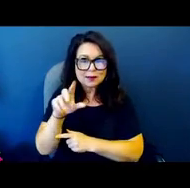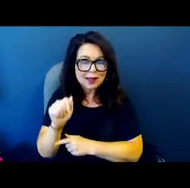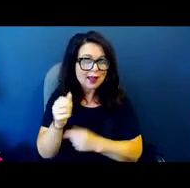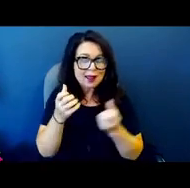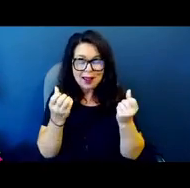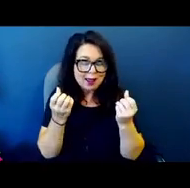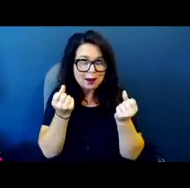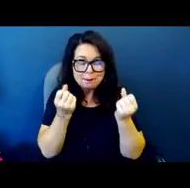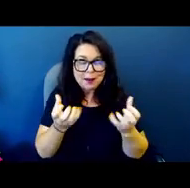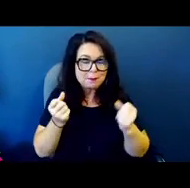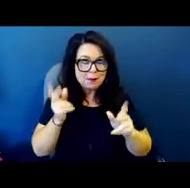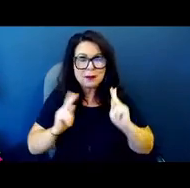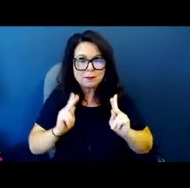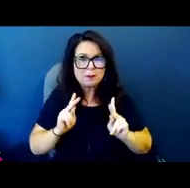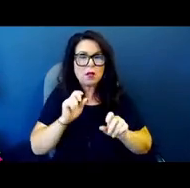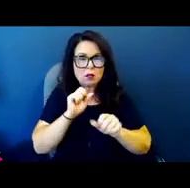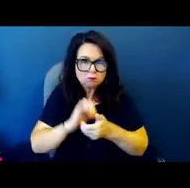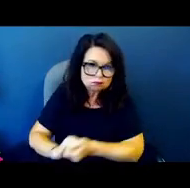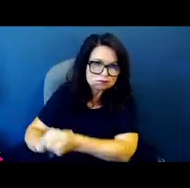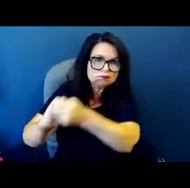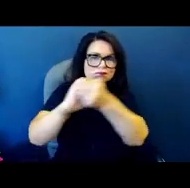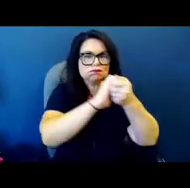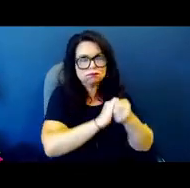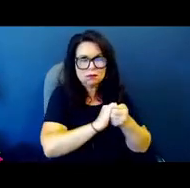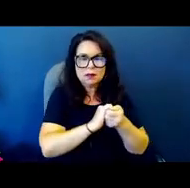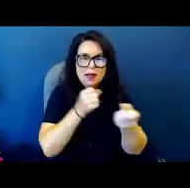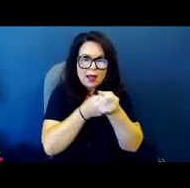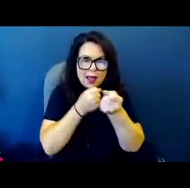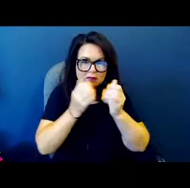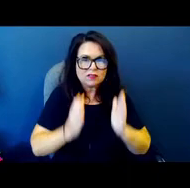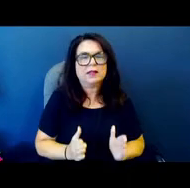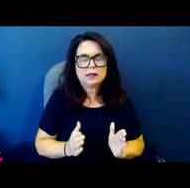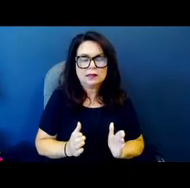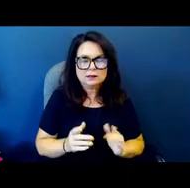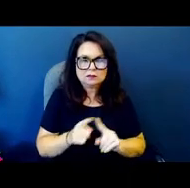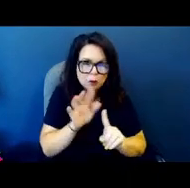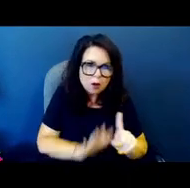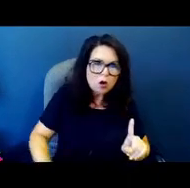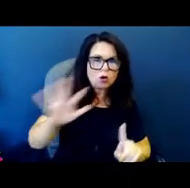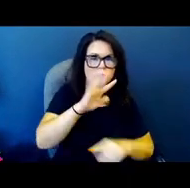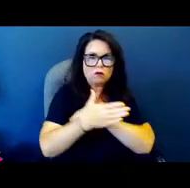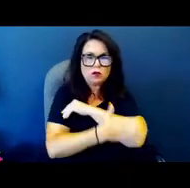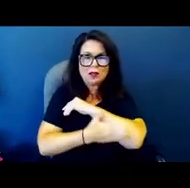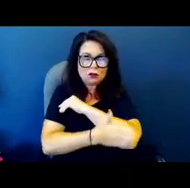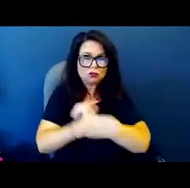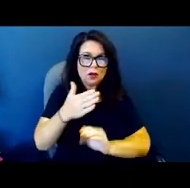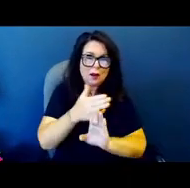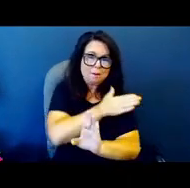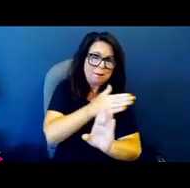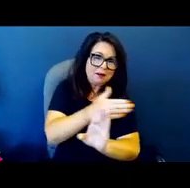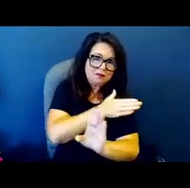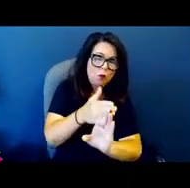many thousands of advocates across the country before 1990 to make